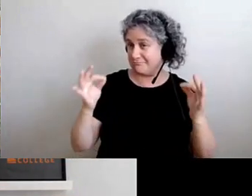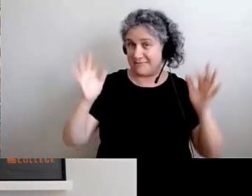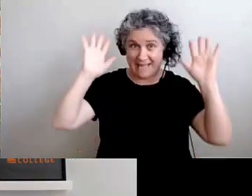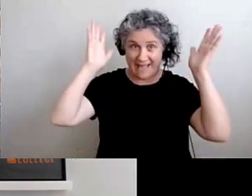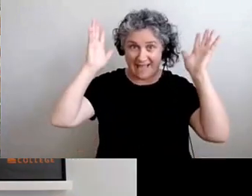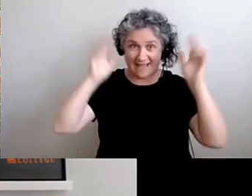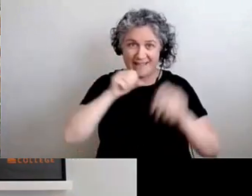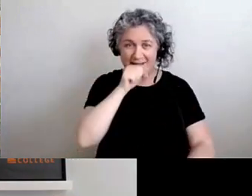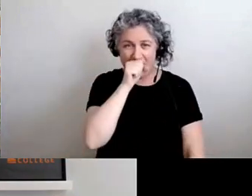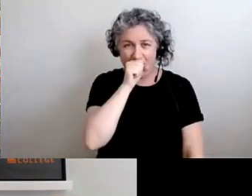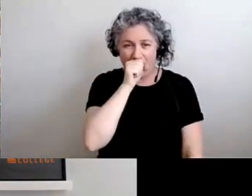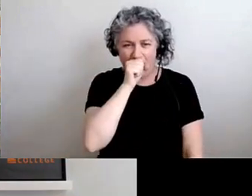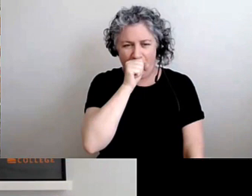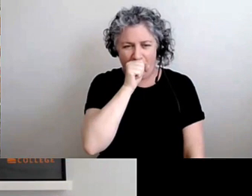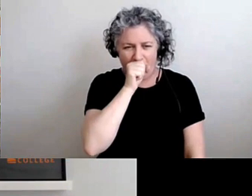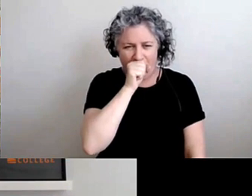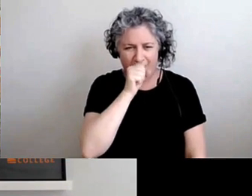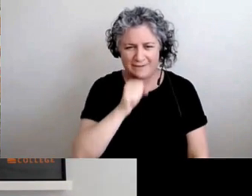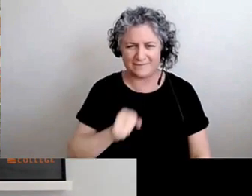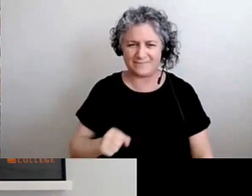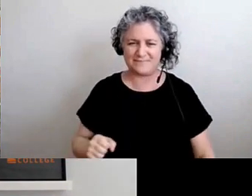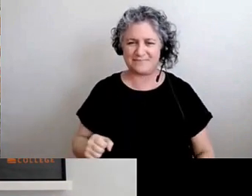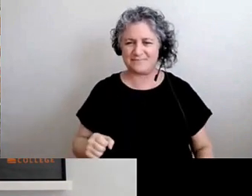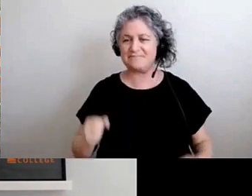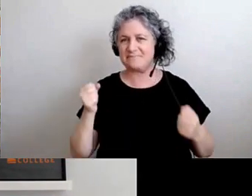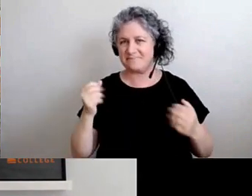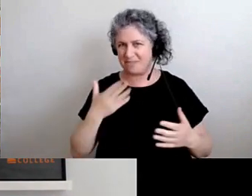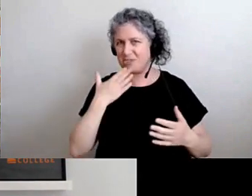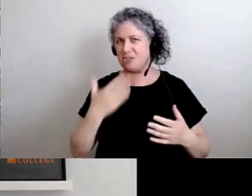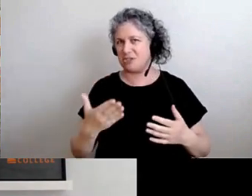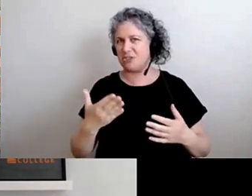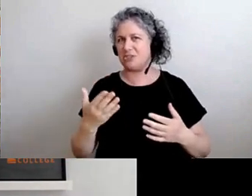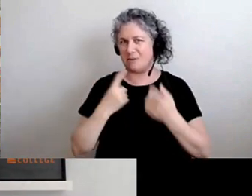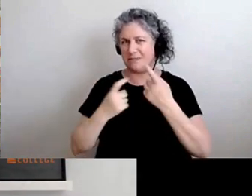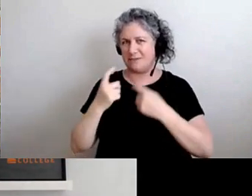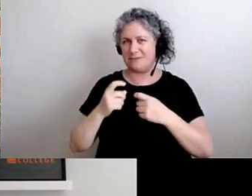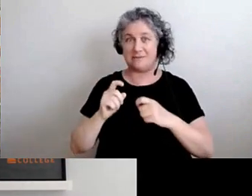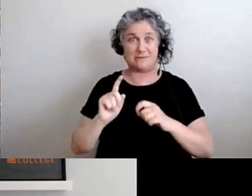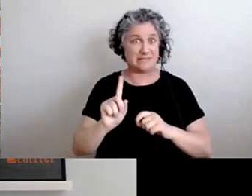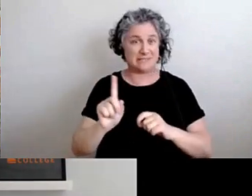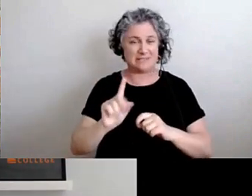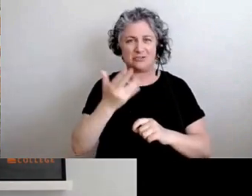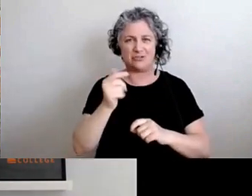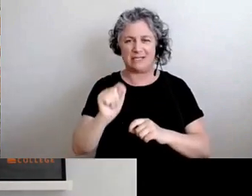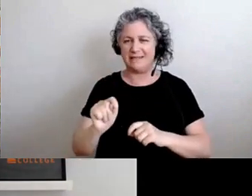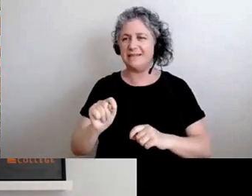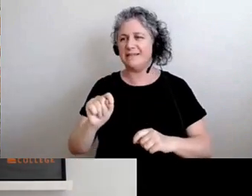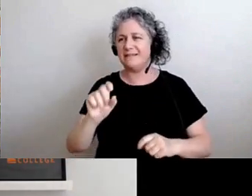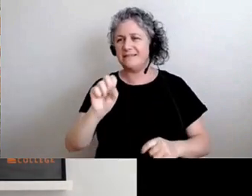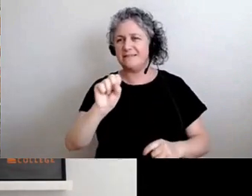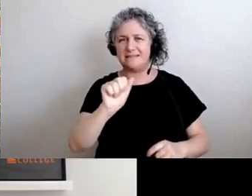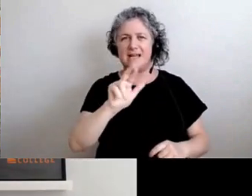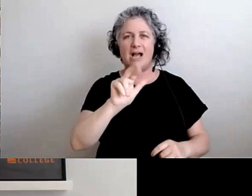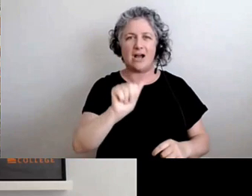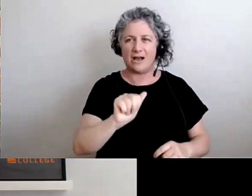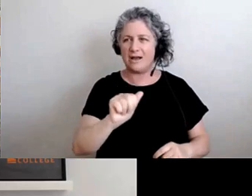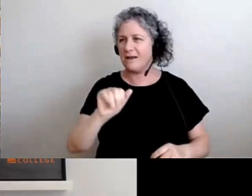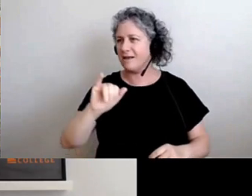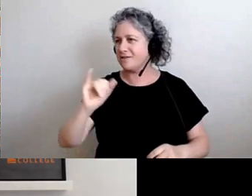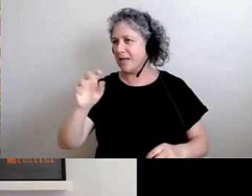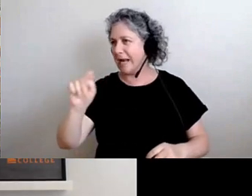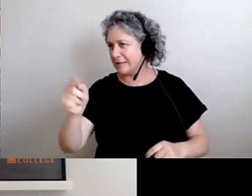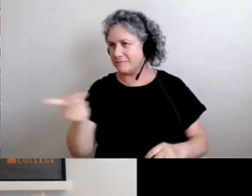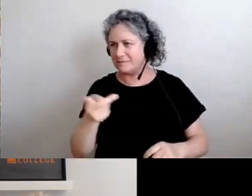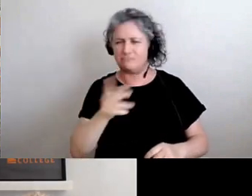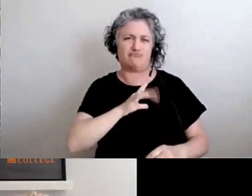Yay. Lots of good questions coming in through the chat, and Sara, you and both you, Jan, you were answering them as we were going. And I just